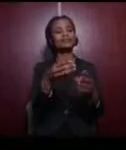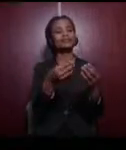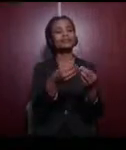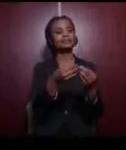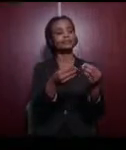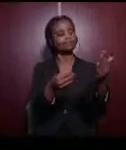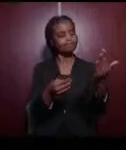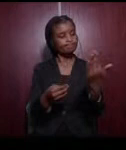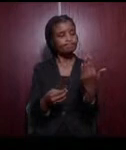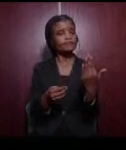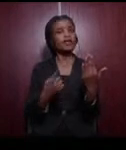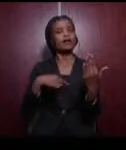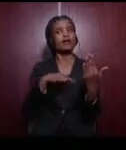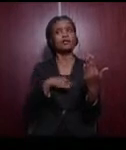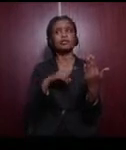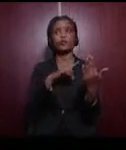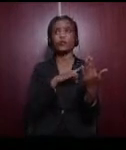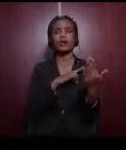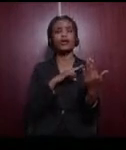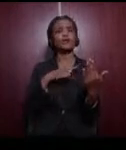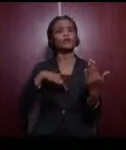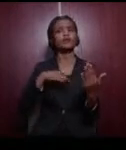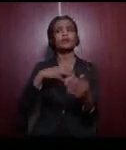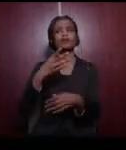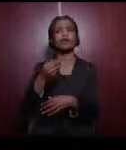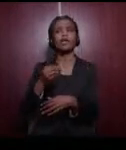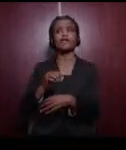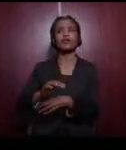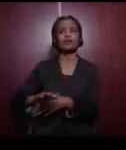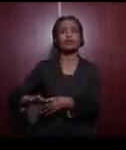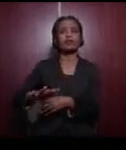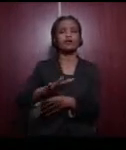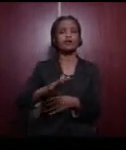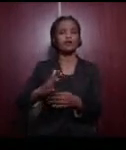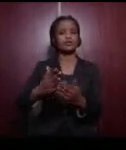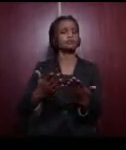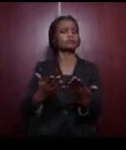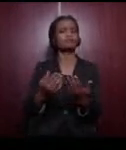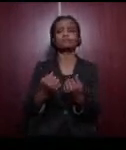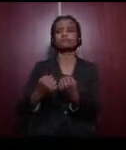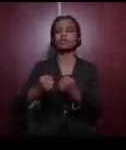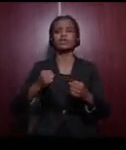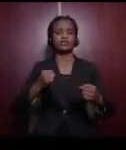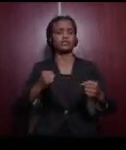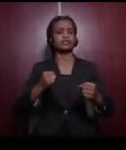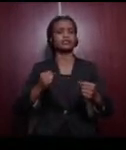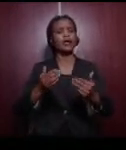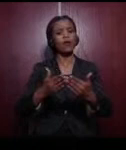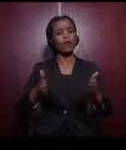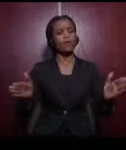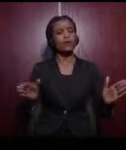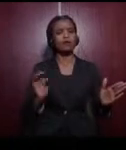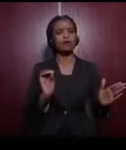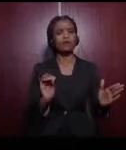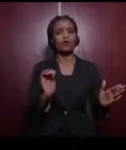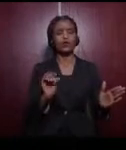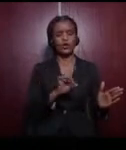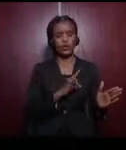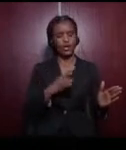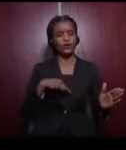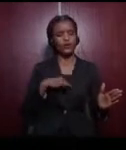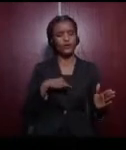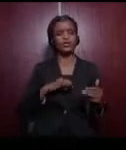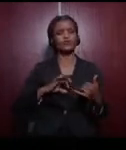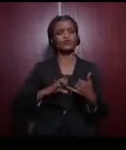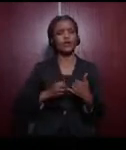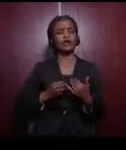we are utilizing now for the sake of ukuthi kena si create ama job opportunity. Sifundisa abantu ngokulima. We are taking this